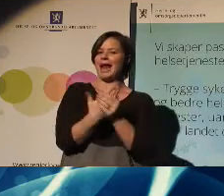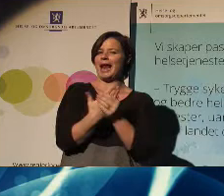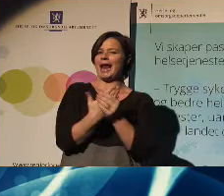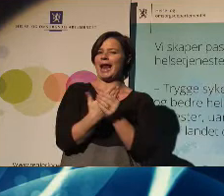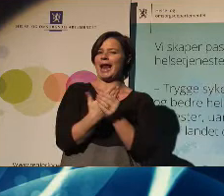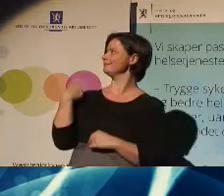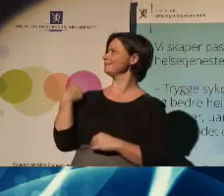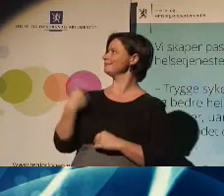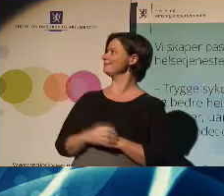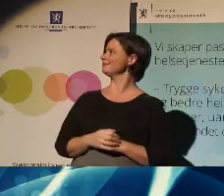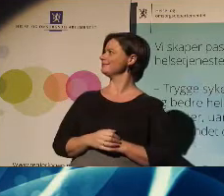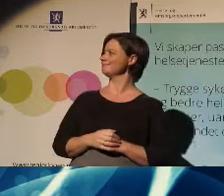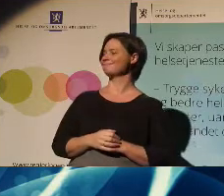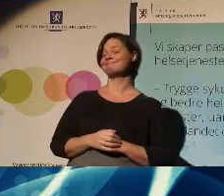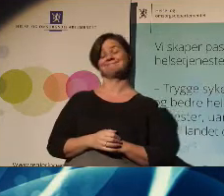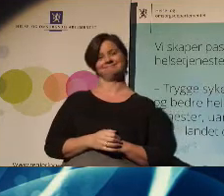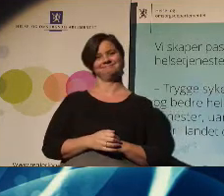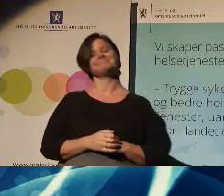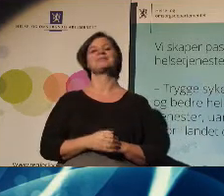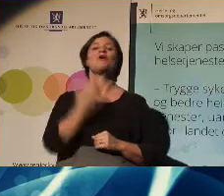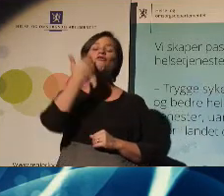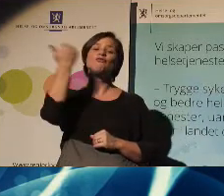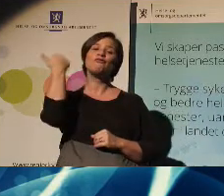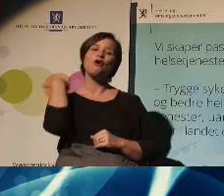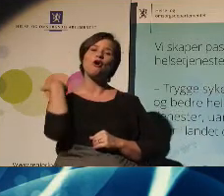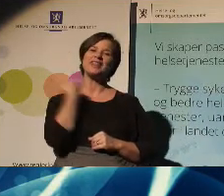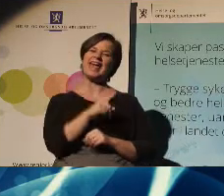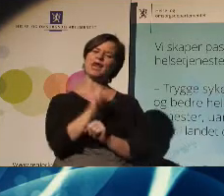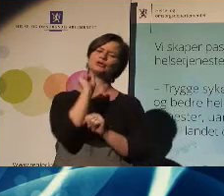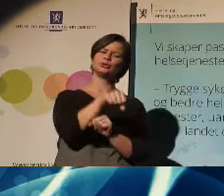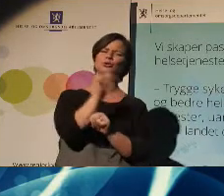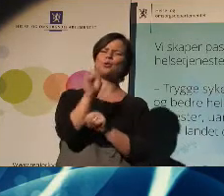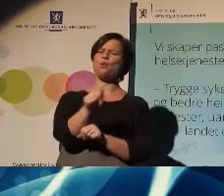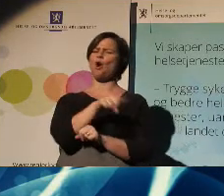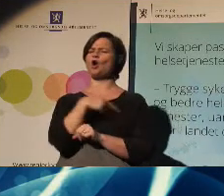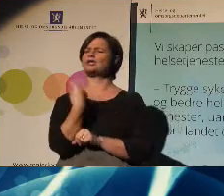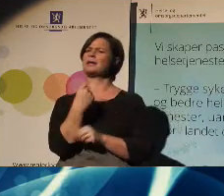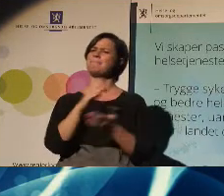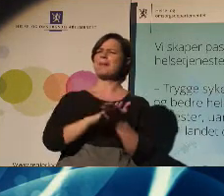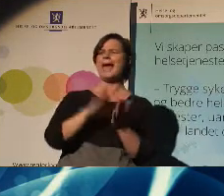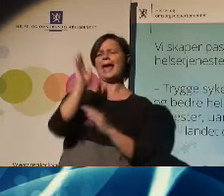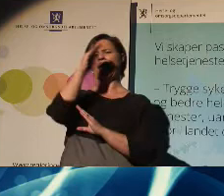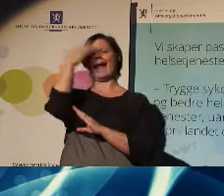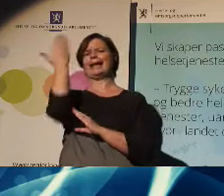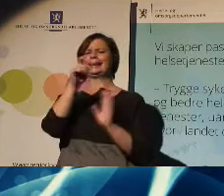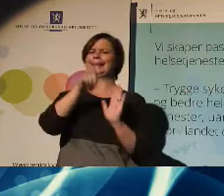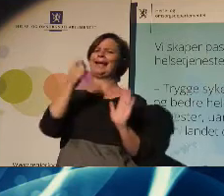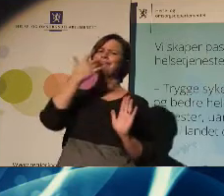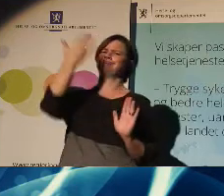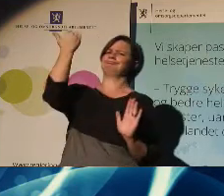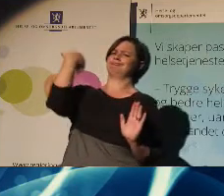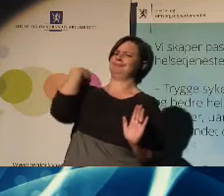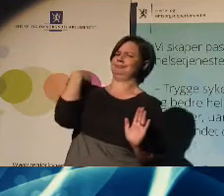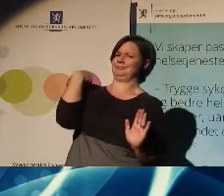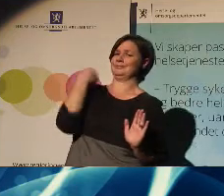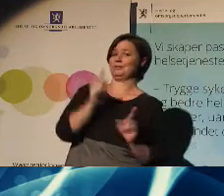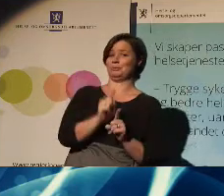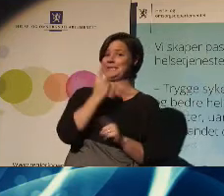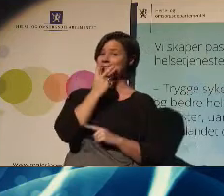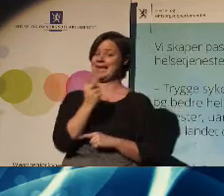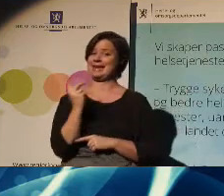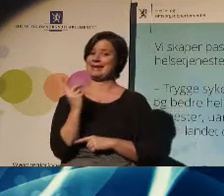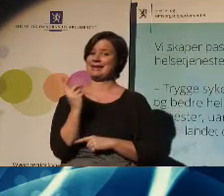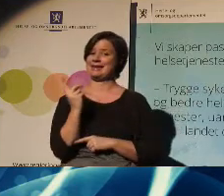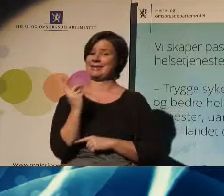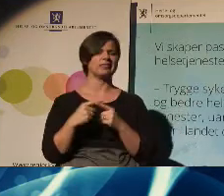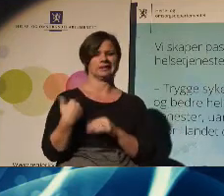You used to kick our butt many times with legendary heroes such as these people. Lately you've had a bad time,